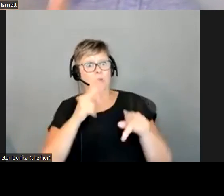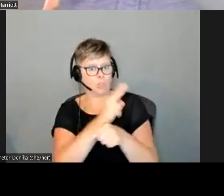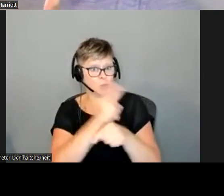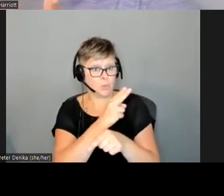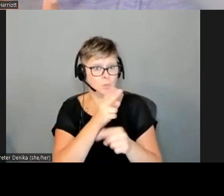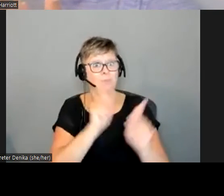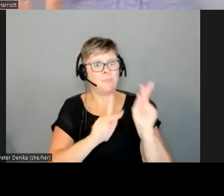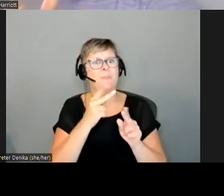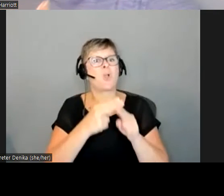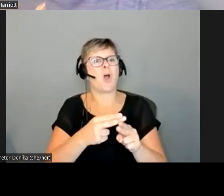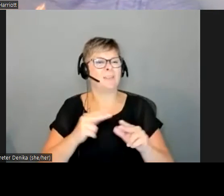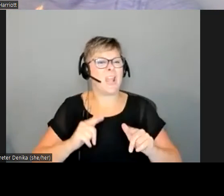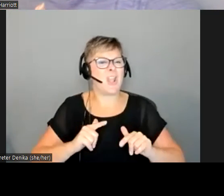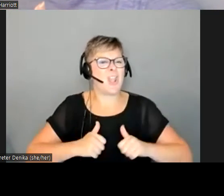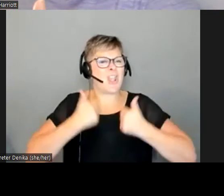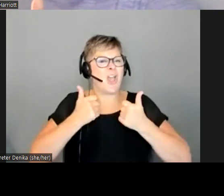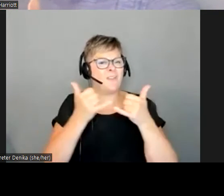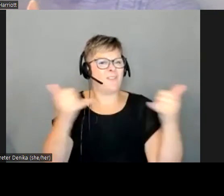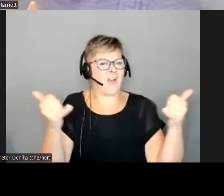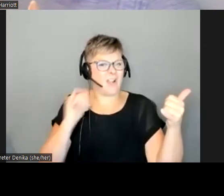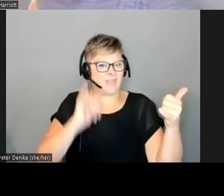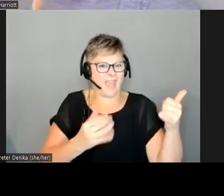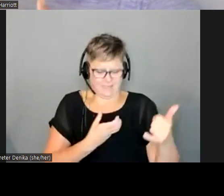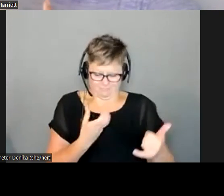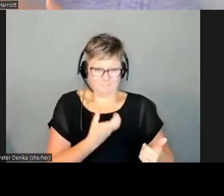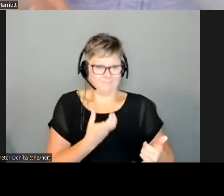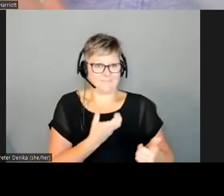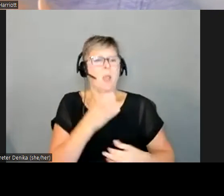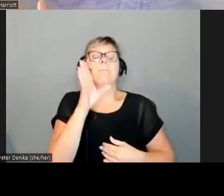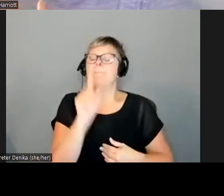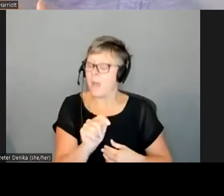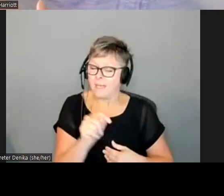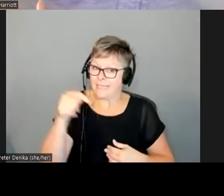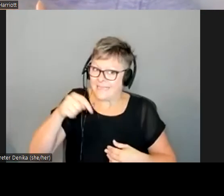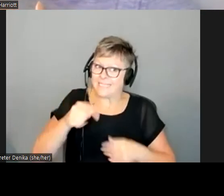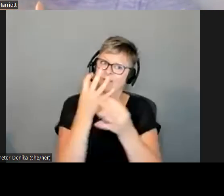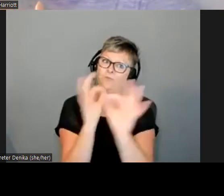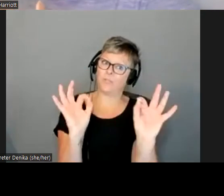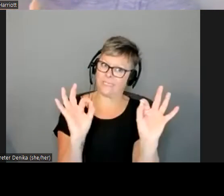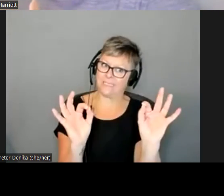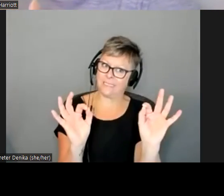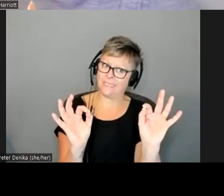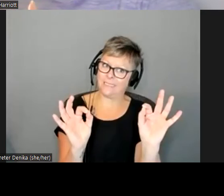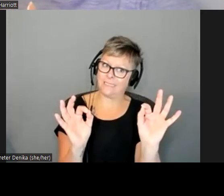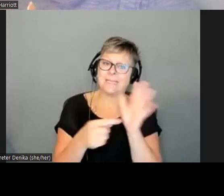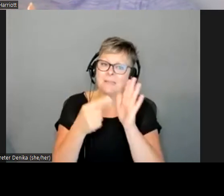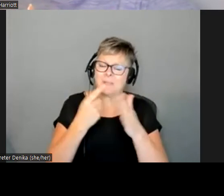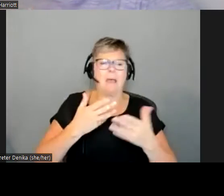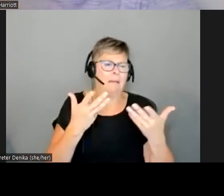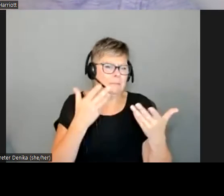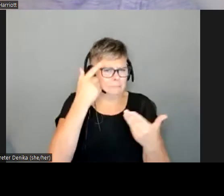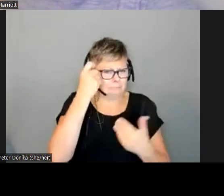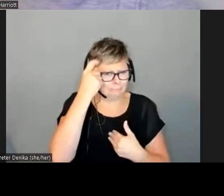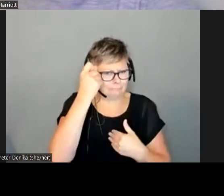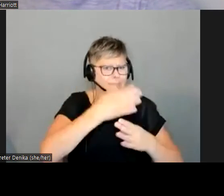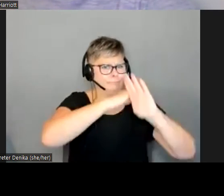call Lifeline, but is free of charge. And I think sometimes you have barriers that get in the way of